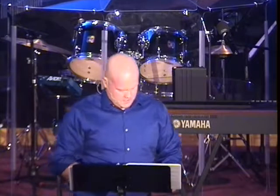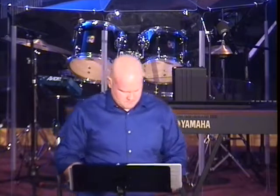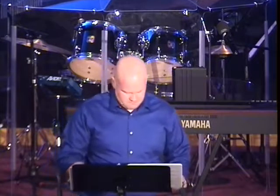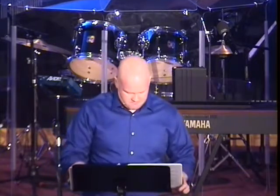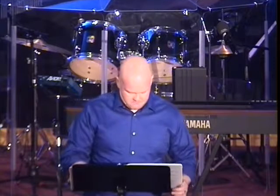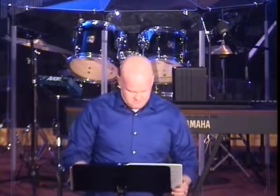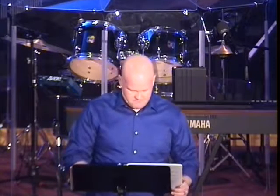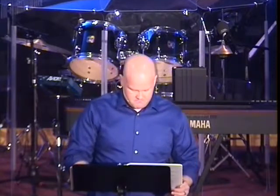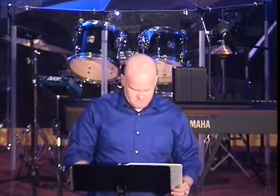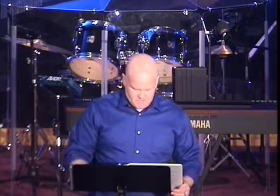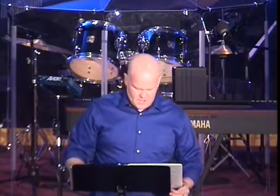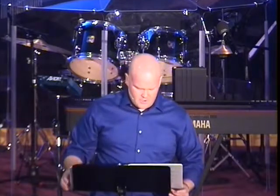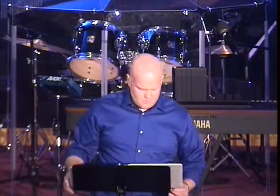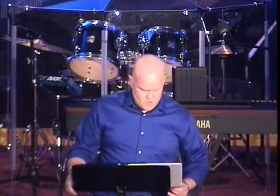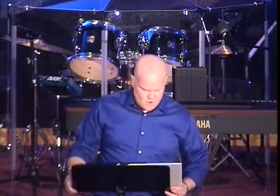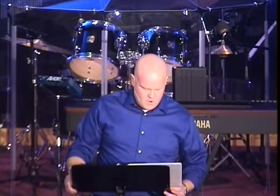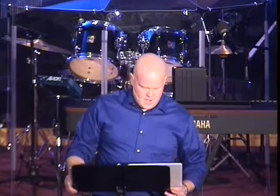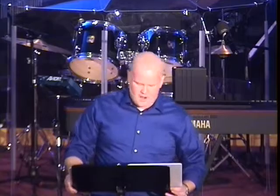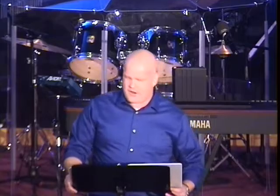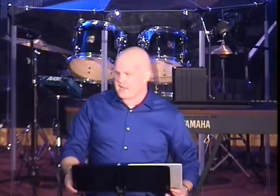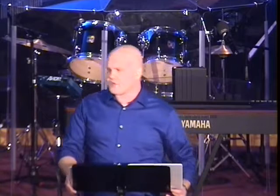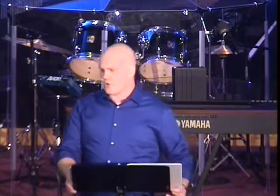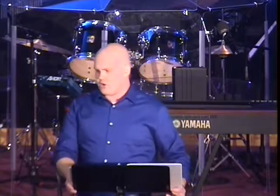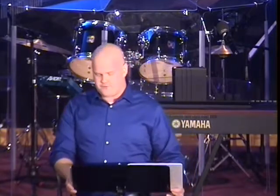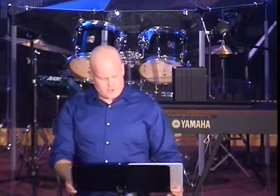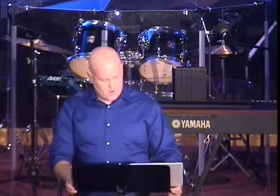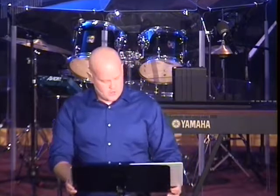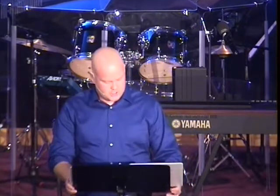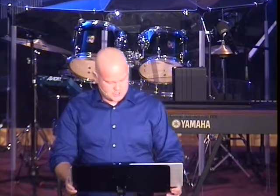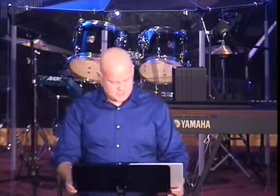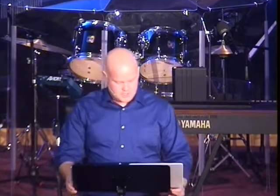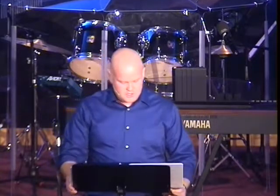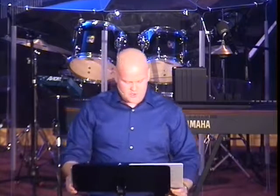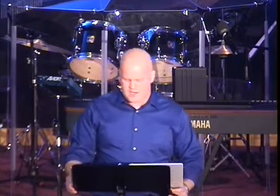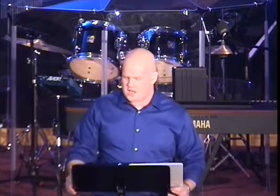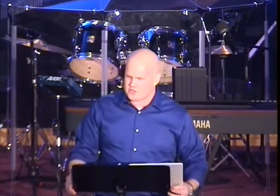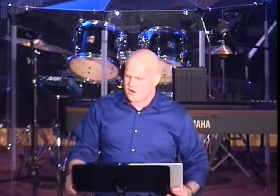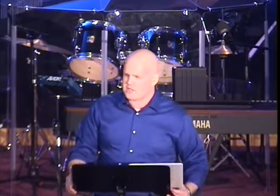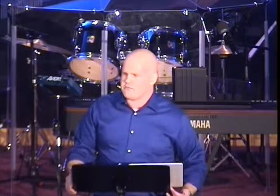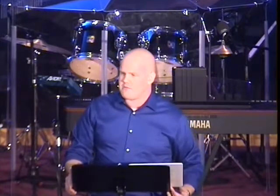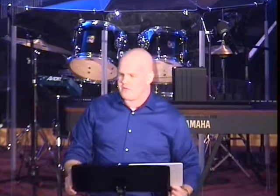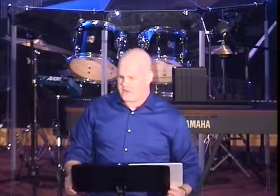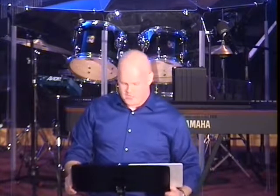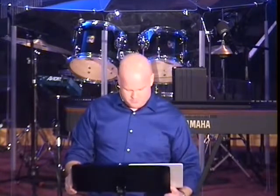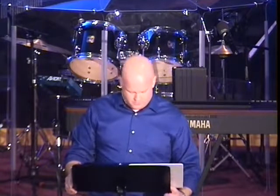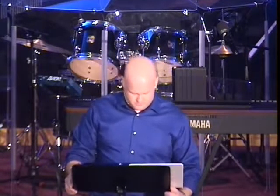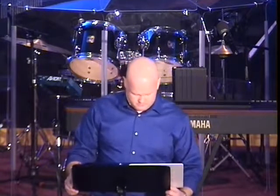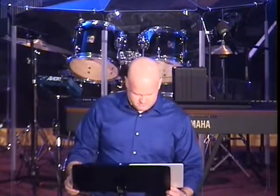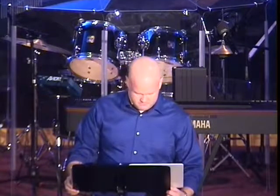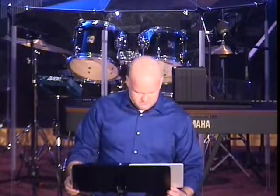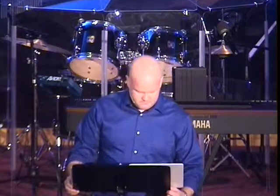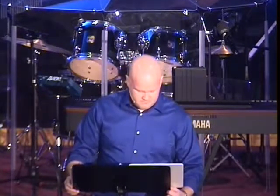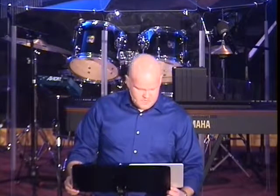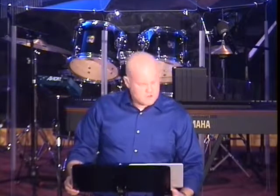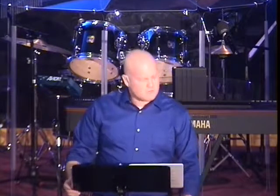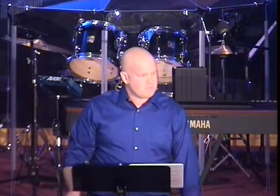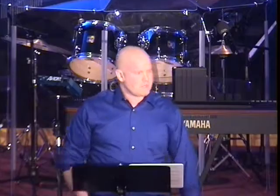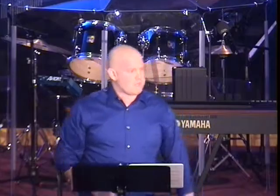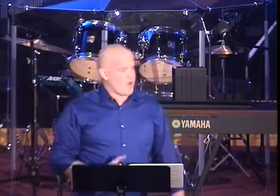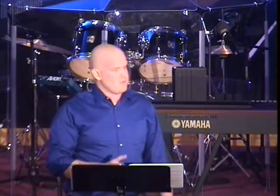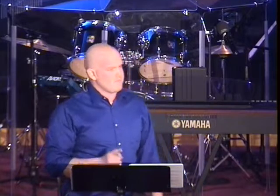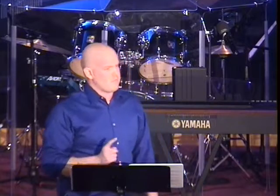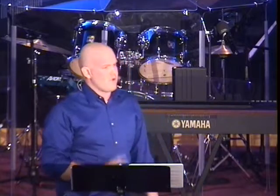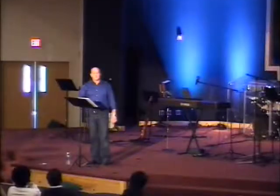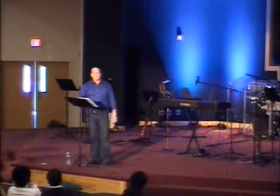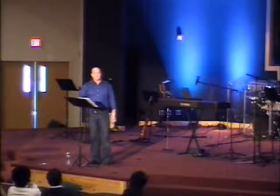me. Well, I don't know how to answer all of their questions, so I can't talk to them about the gospel. But